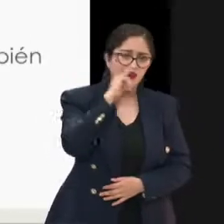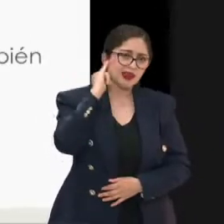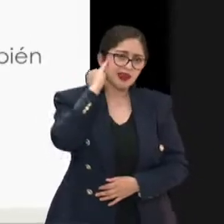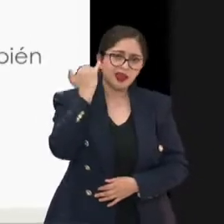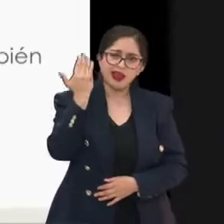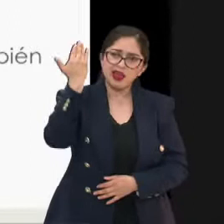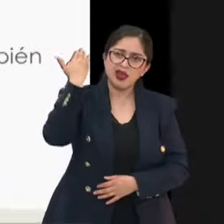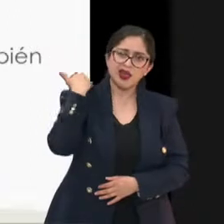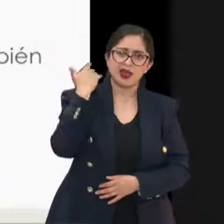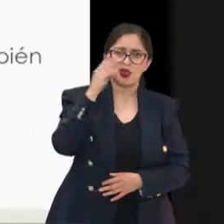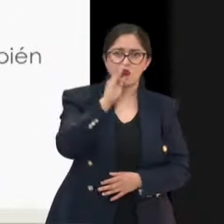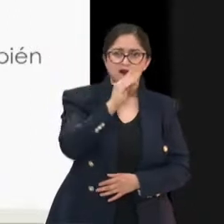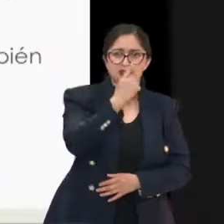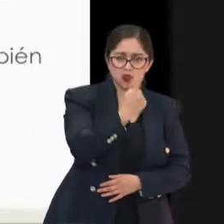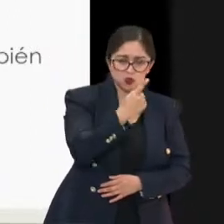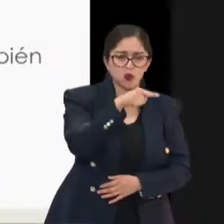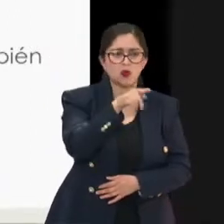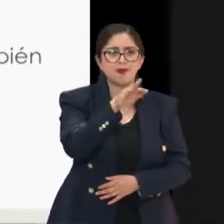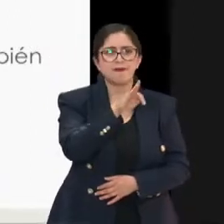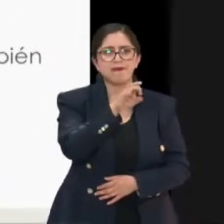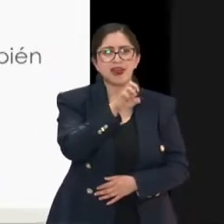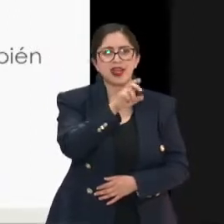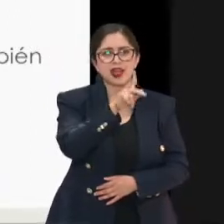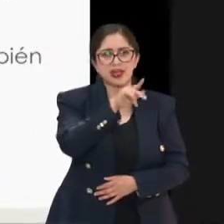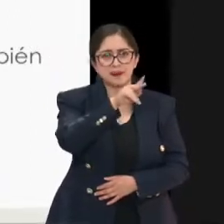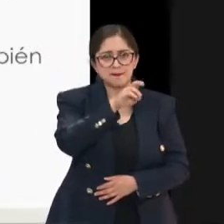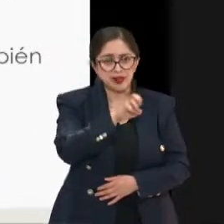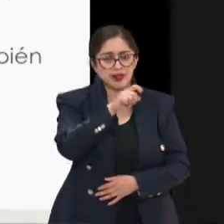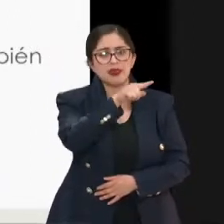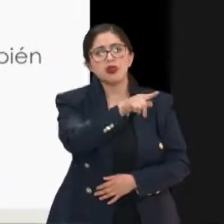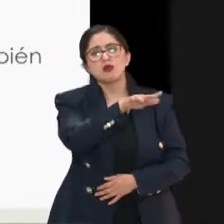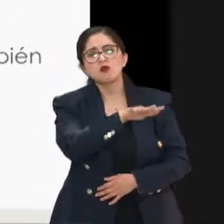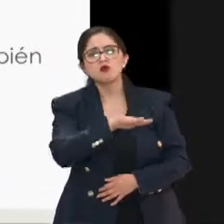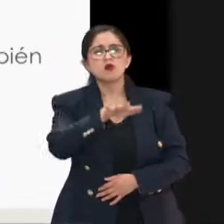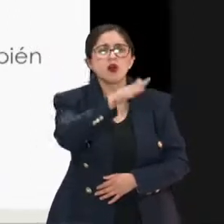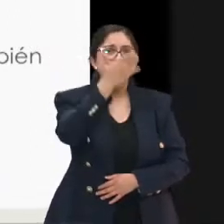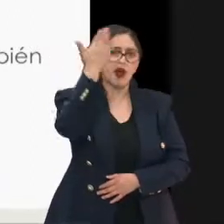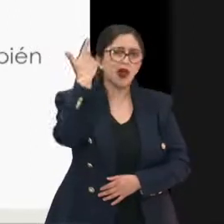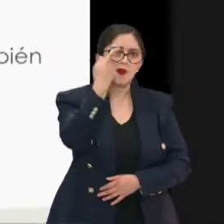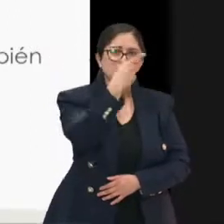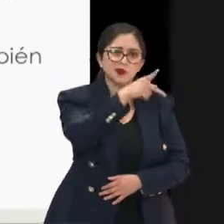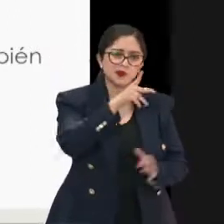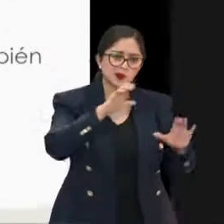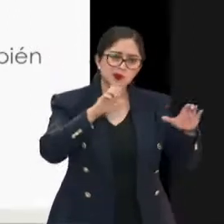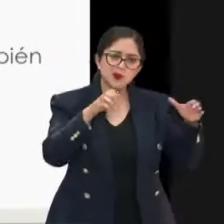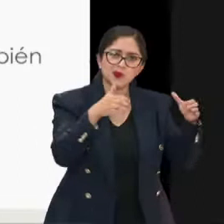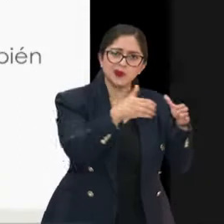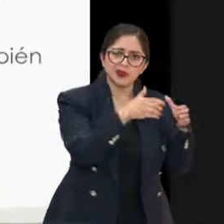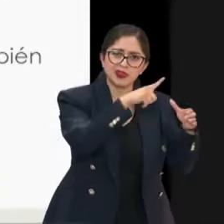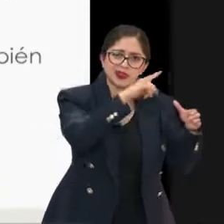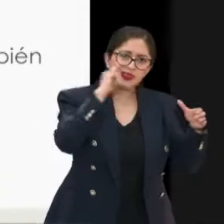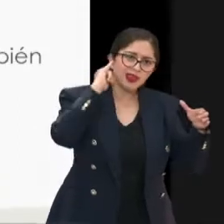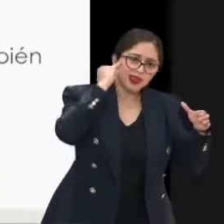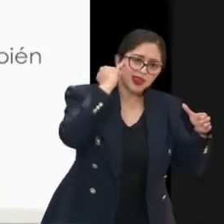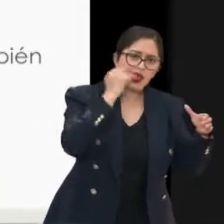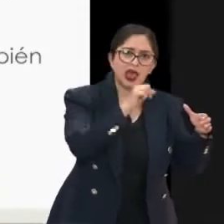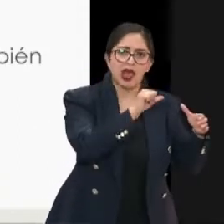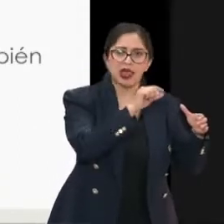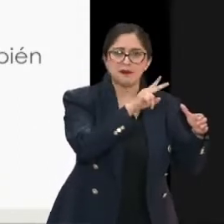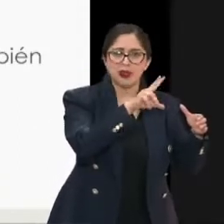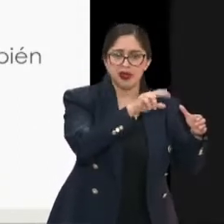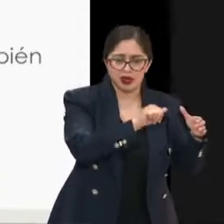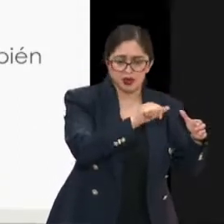Marcha of the Lands in 1991 of Felipe Quiste in the highlands with the indigenous